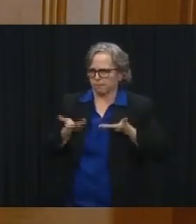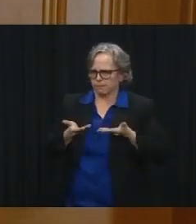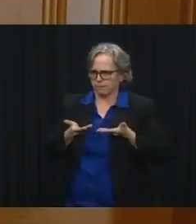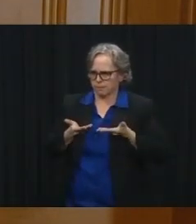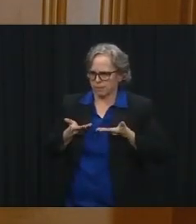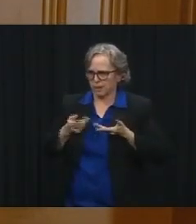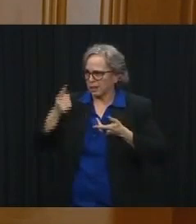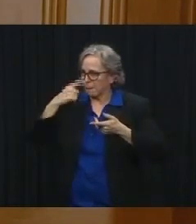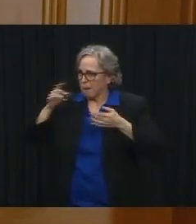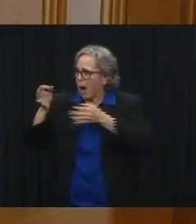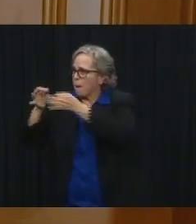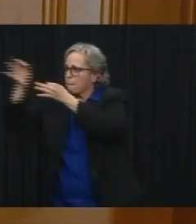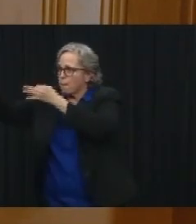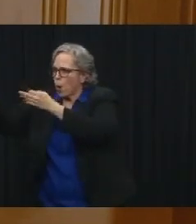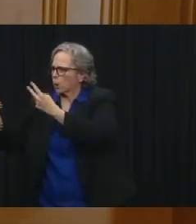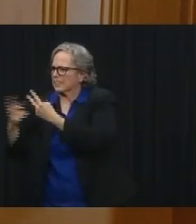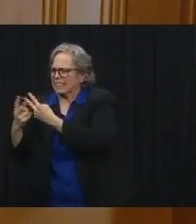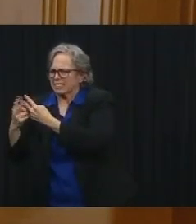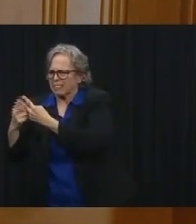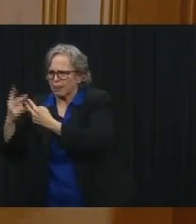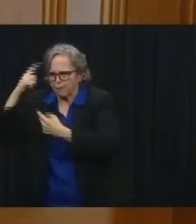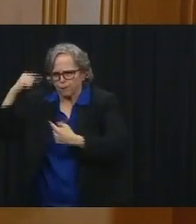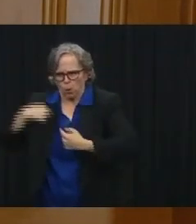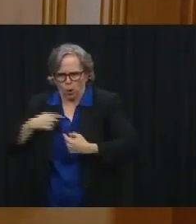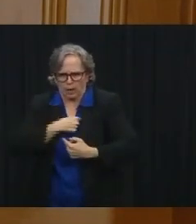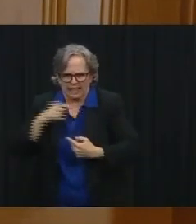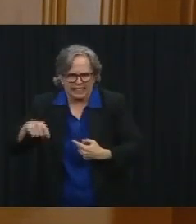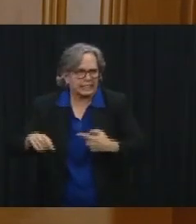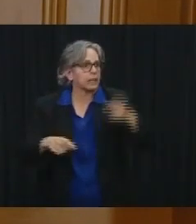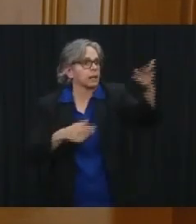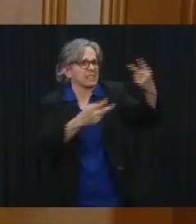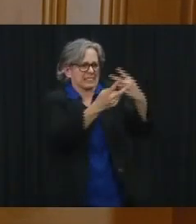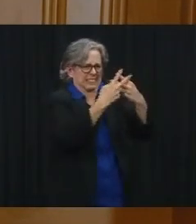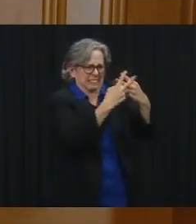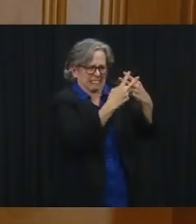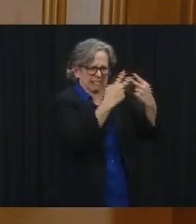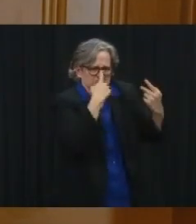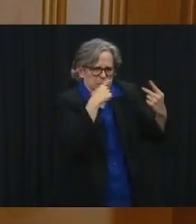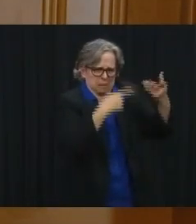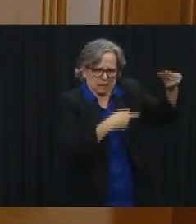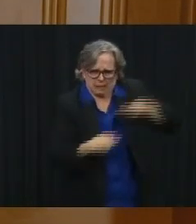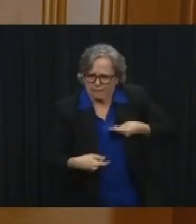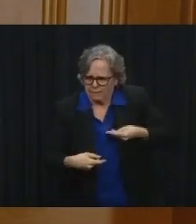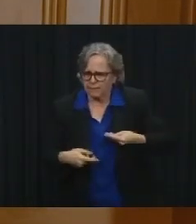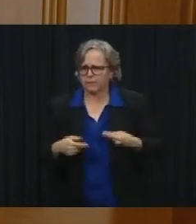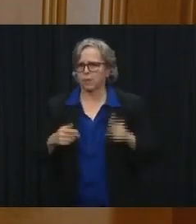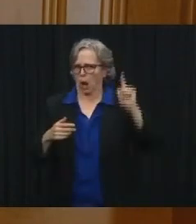are absolutely necessary. This is why we're asking private business